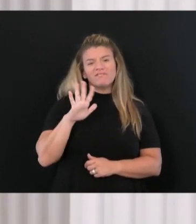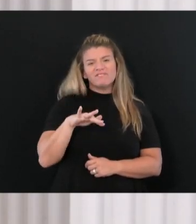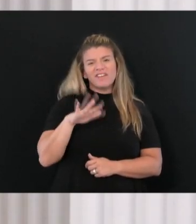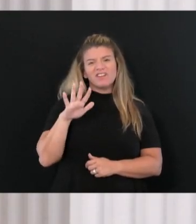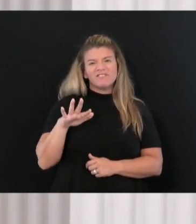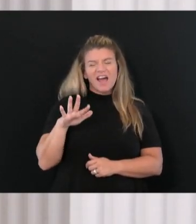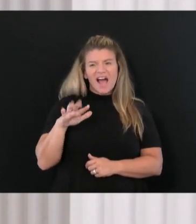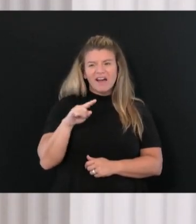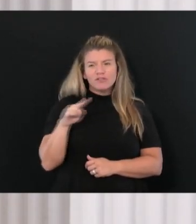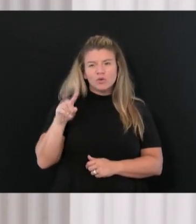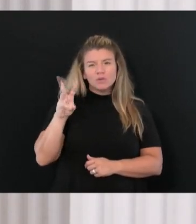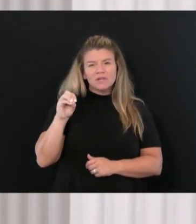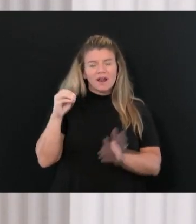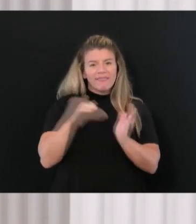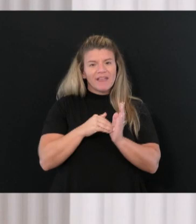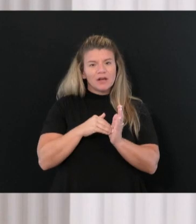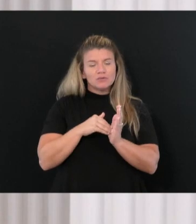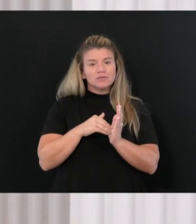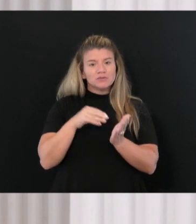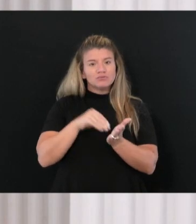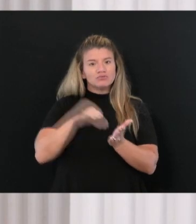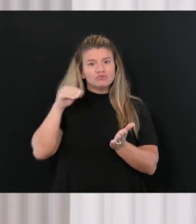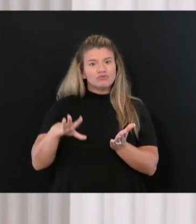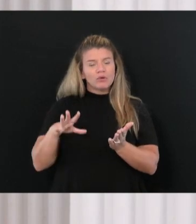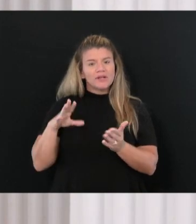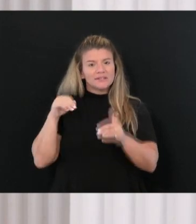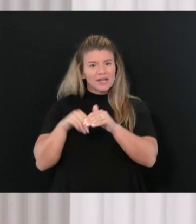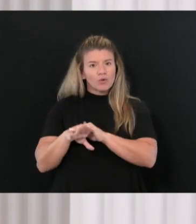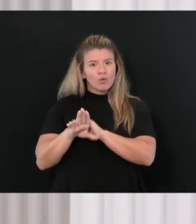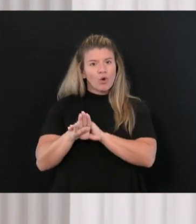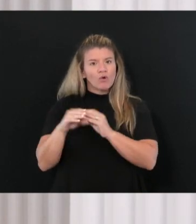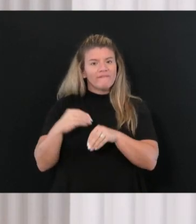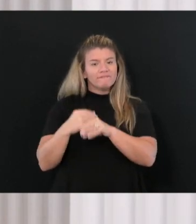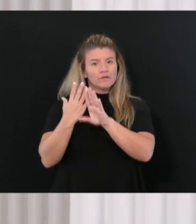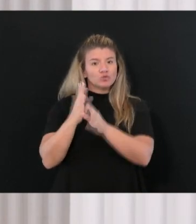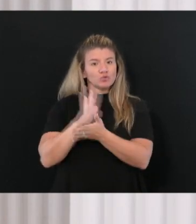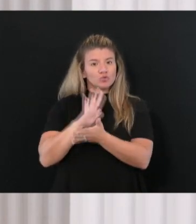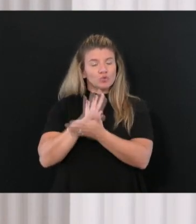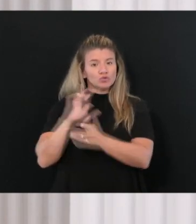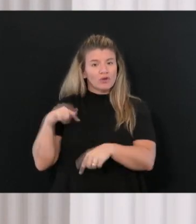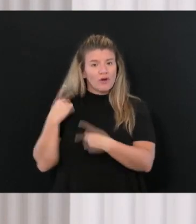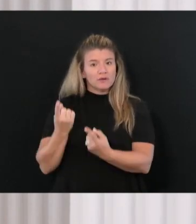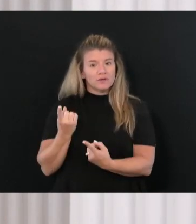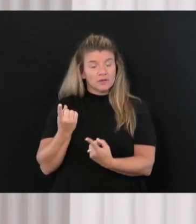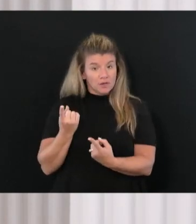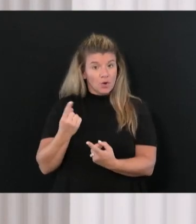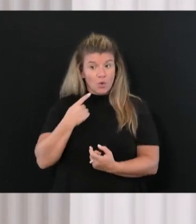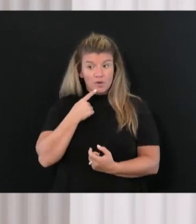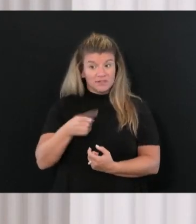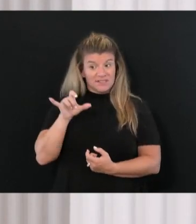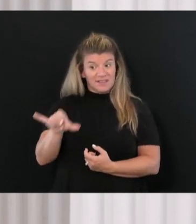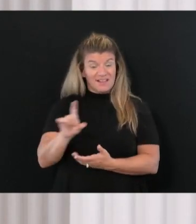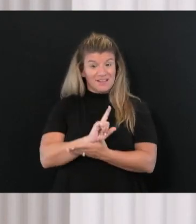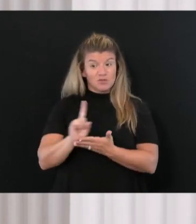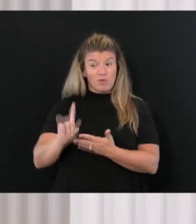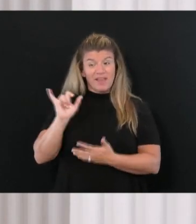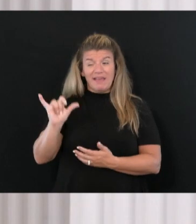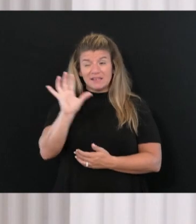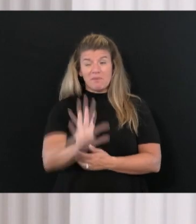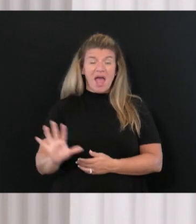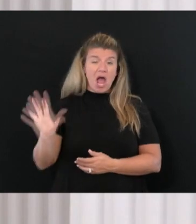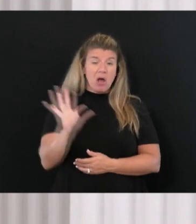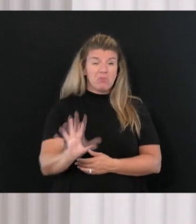to 60,000 children enrolled in virtual school this year so far. We said earlier this week that makes up